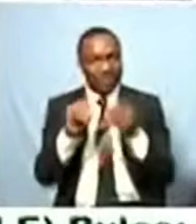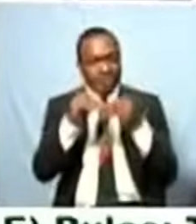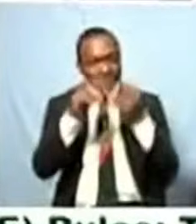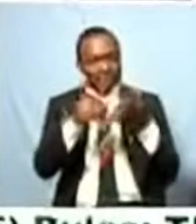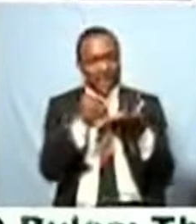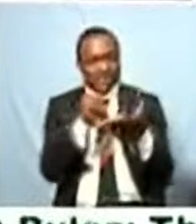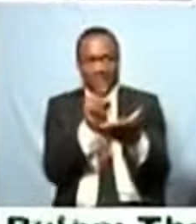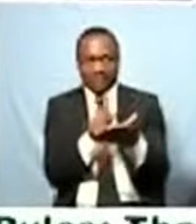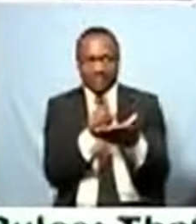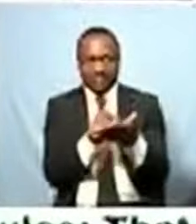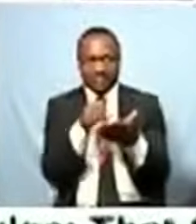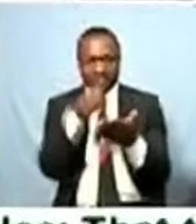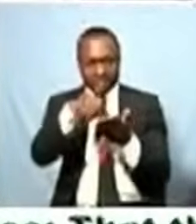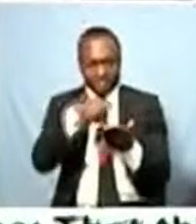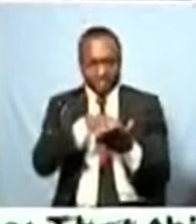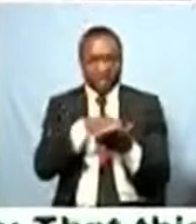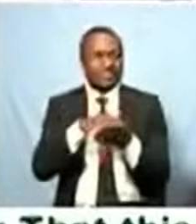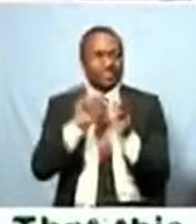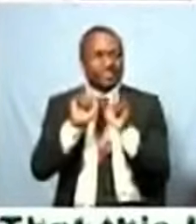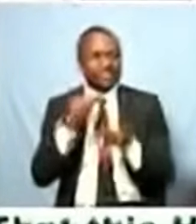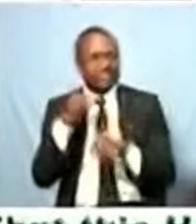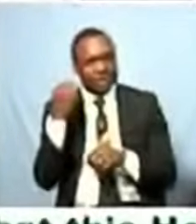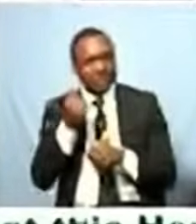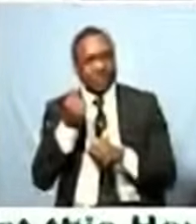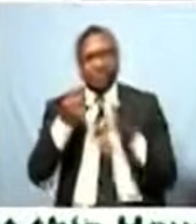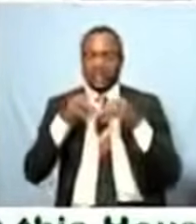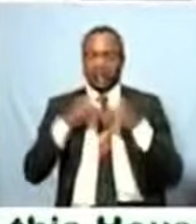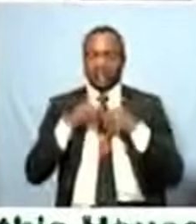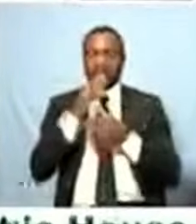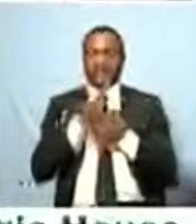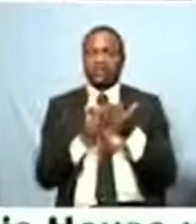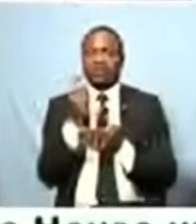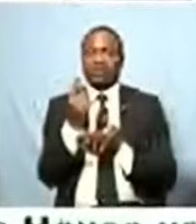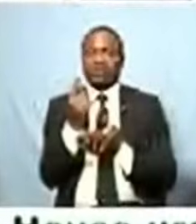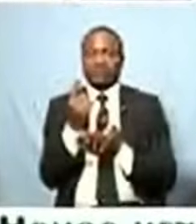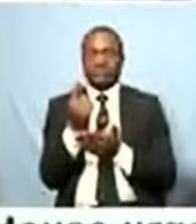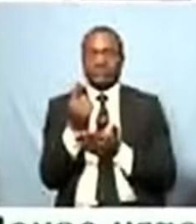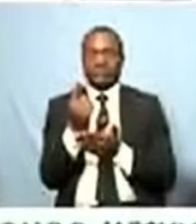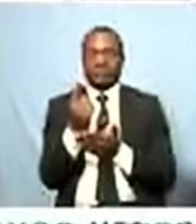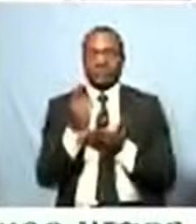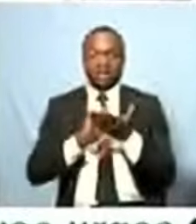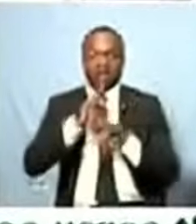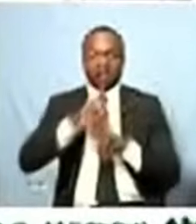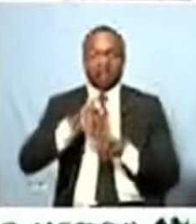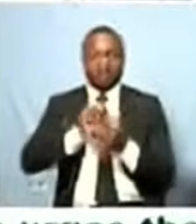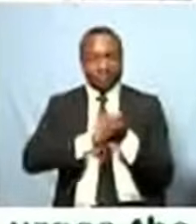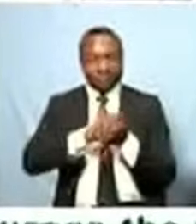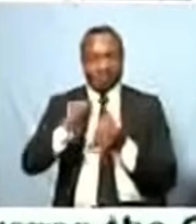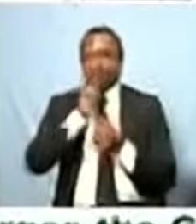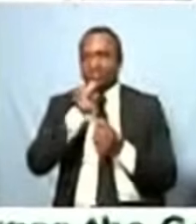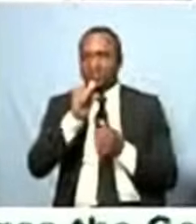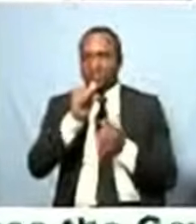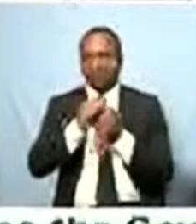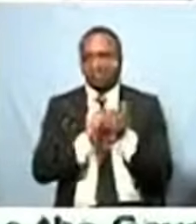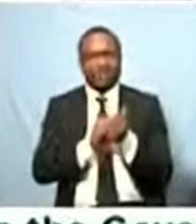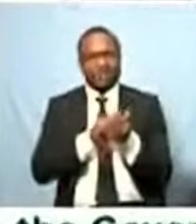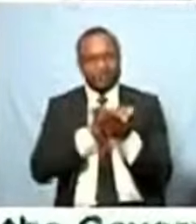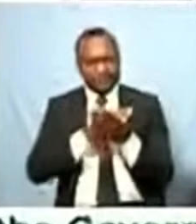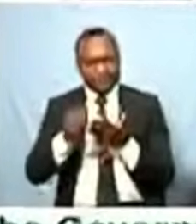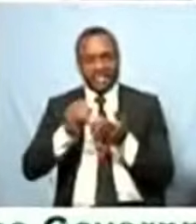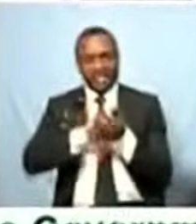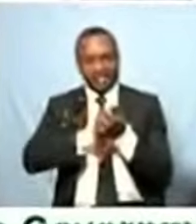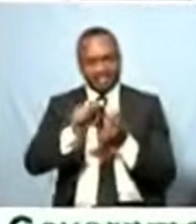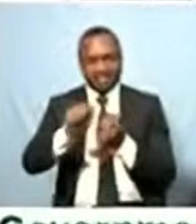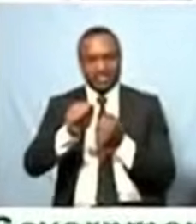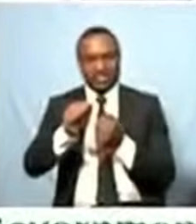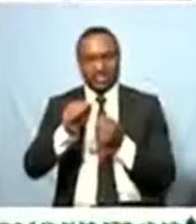this particular exam can only admit someone to the bar after they have passed. So it's not about failing and passing. That is in